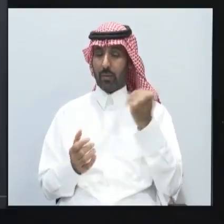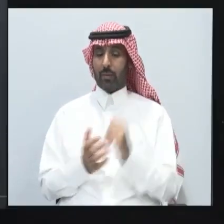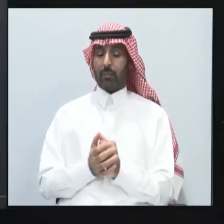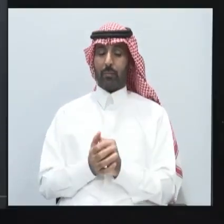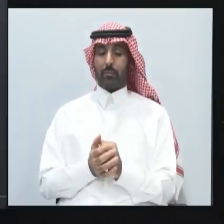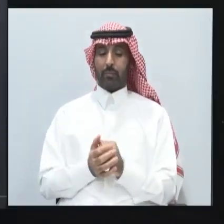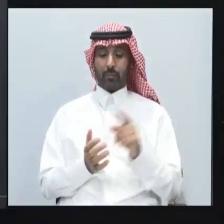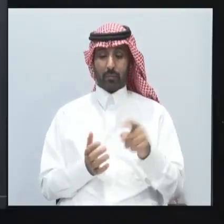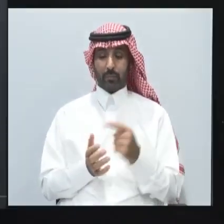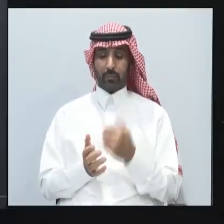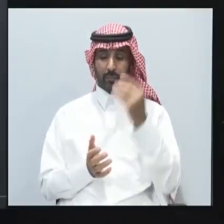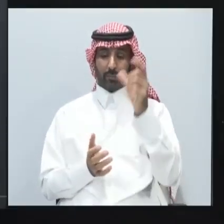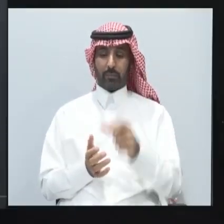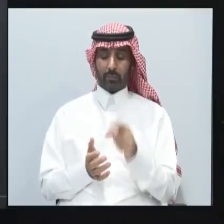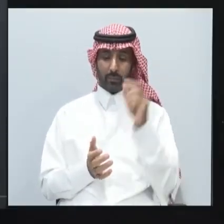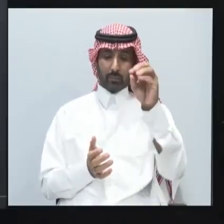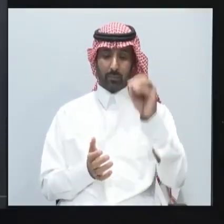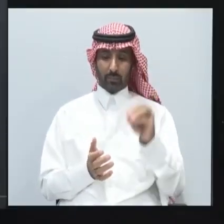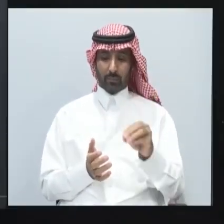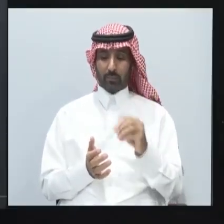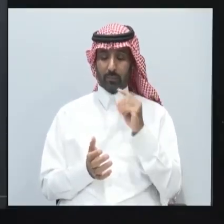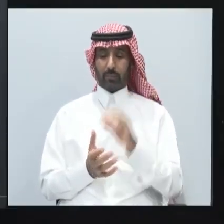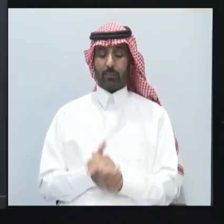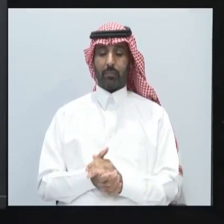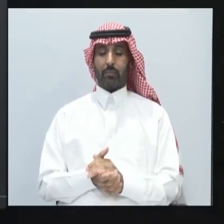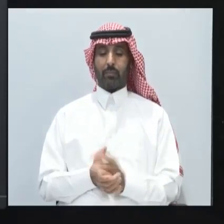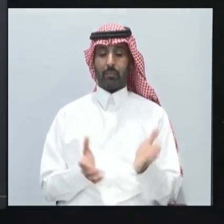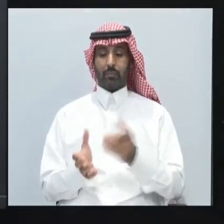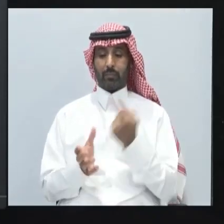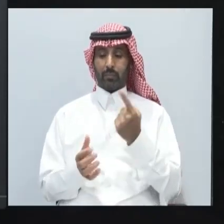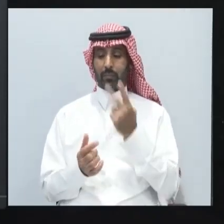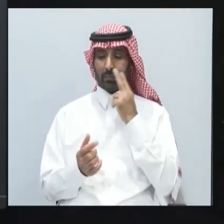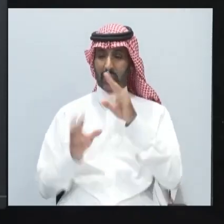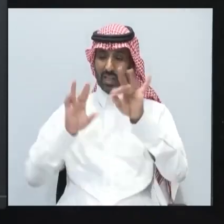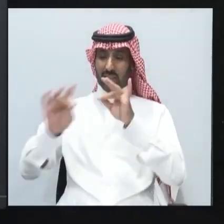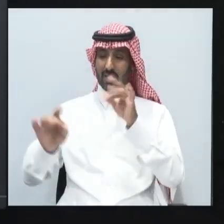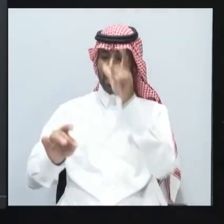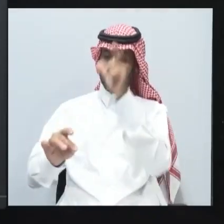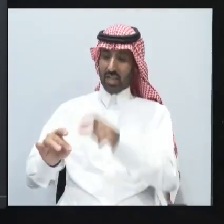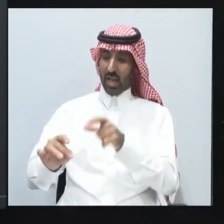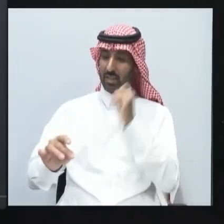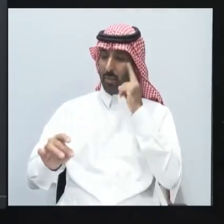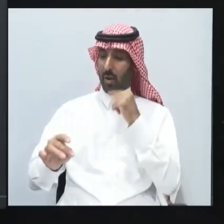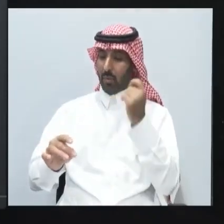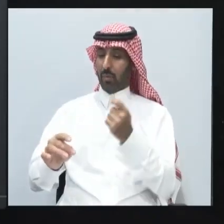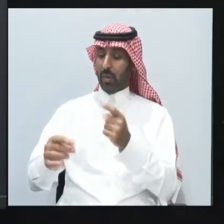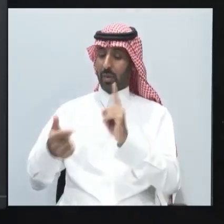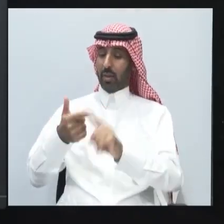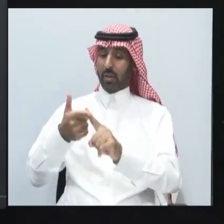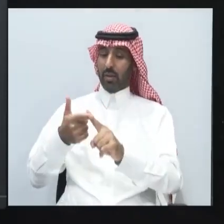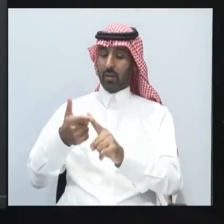here the correct points that you have to move on. So first you are going to select. After that, you are going